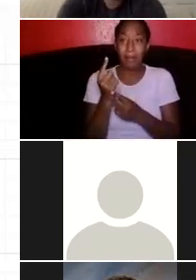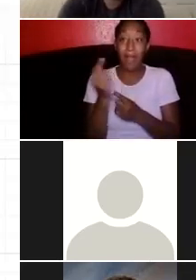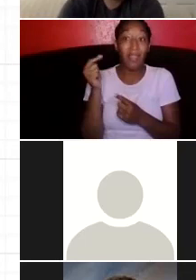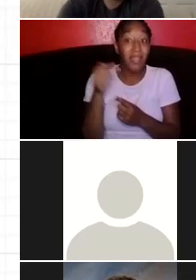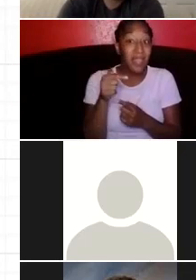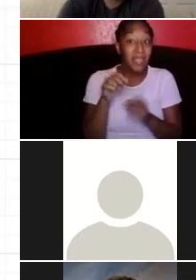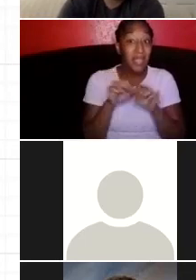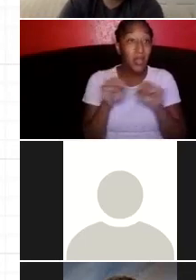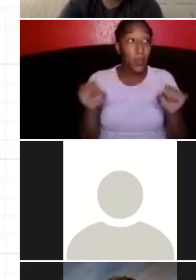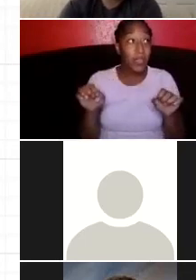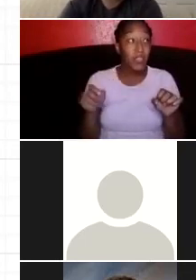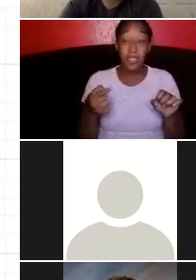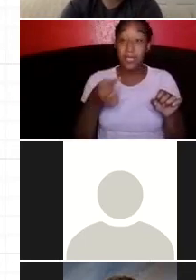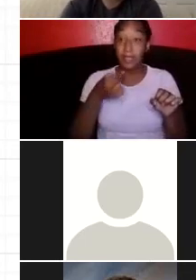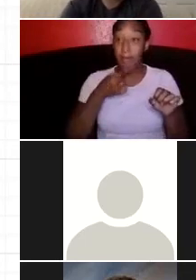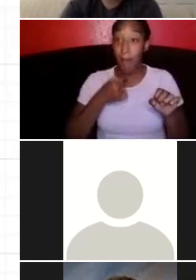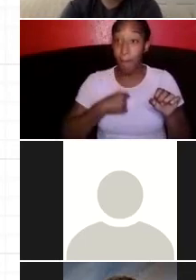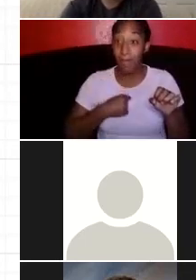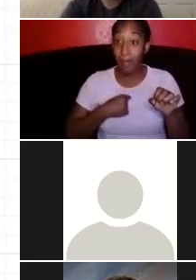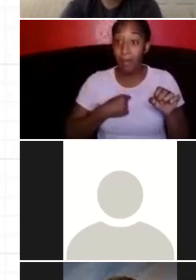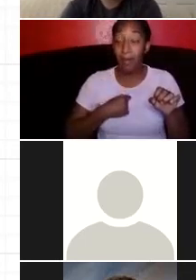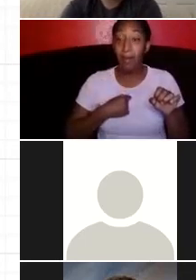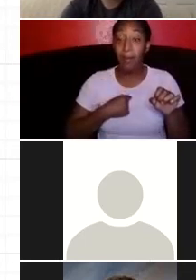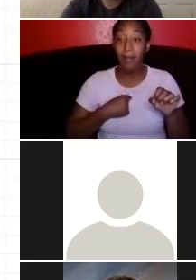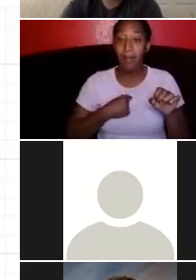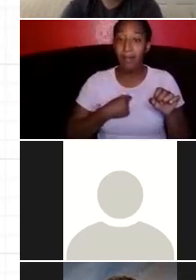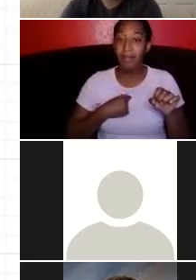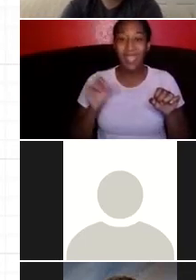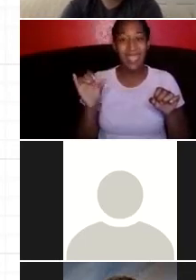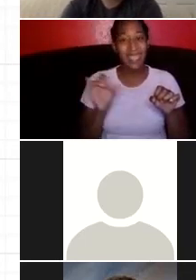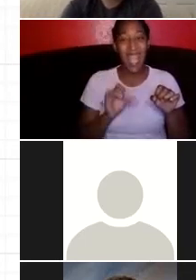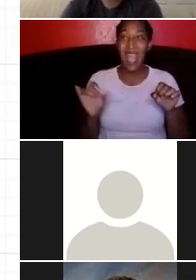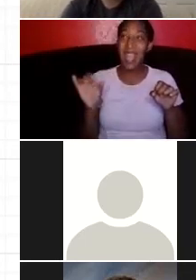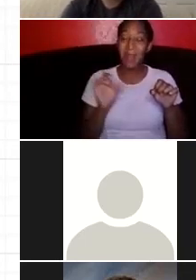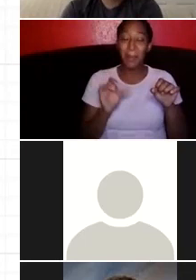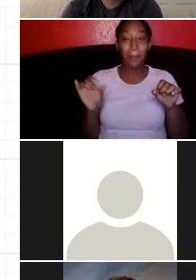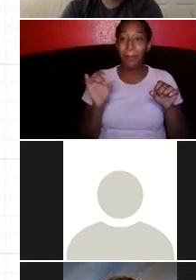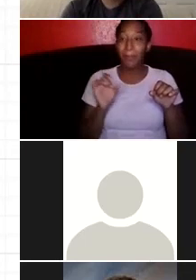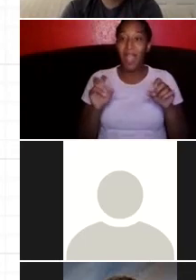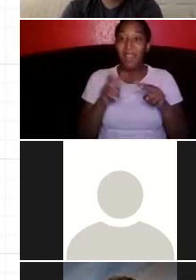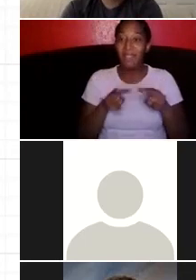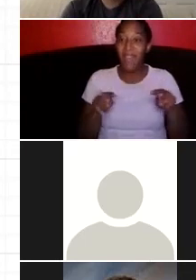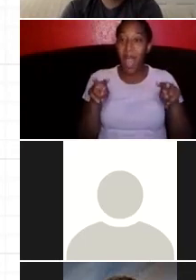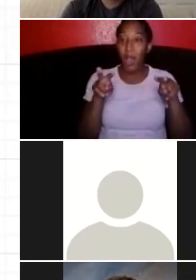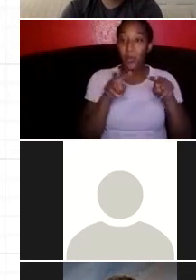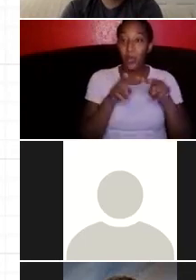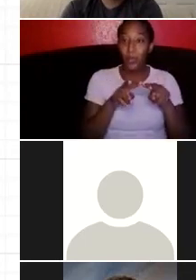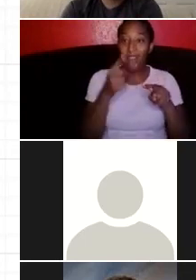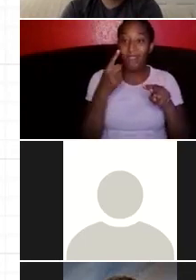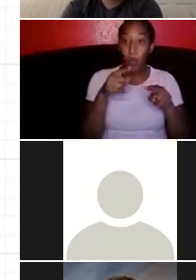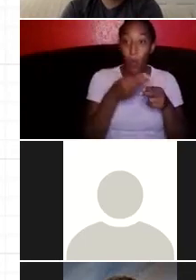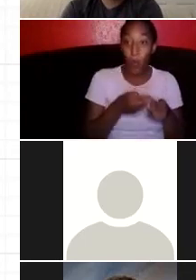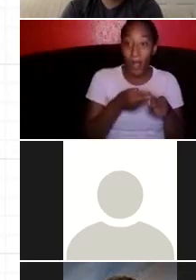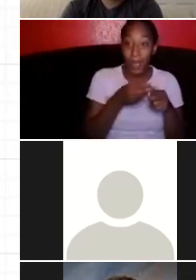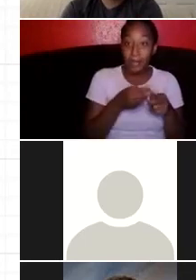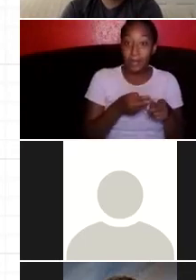gives me the same, you know, value as the weight, then why do I need to